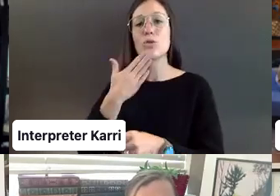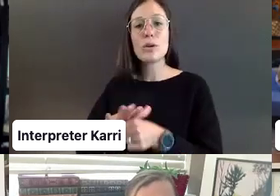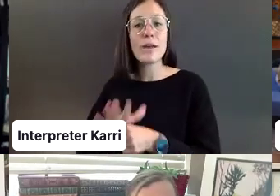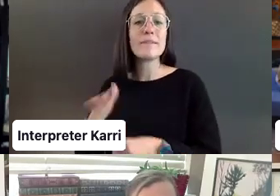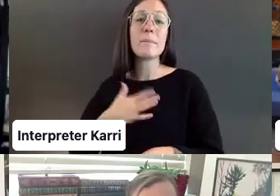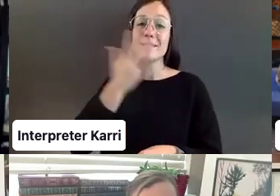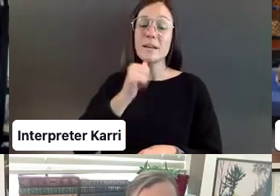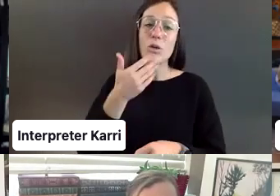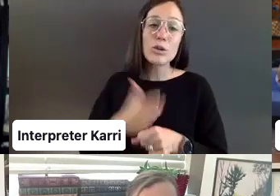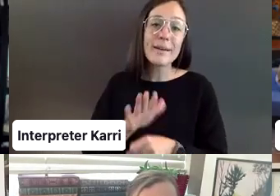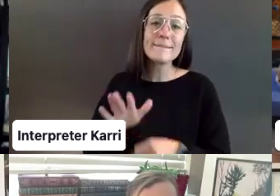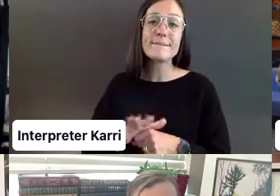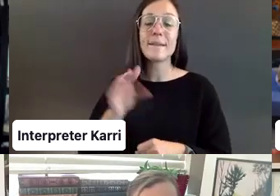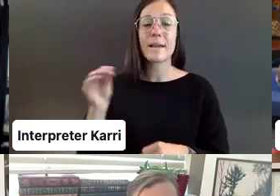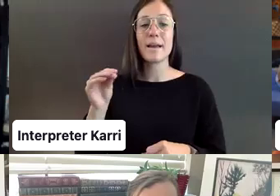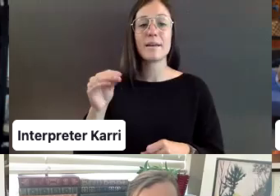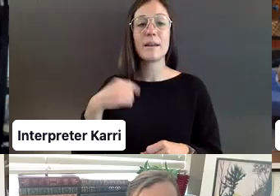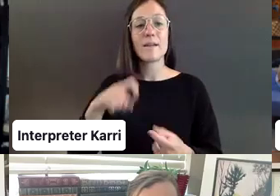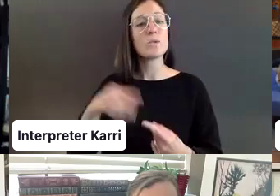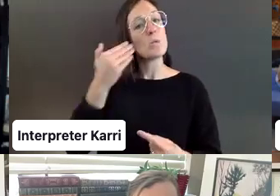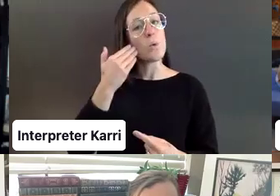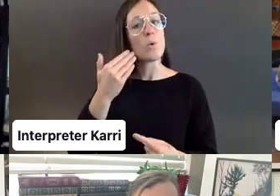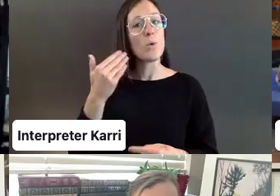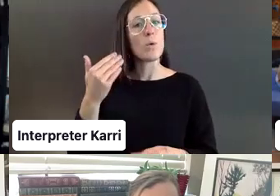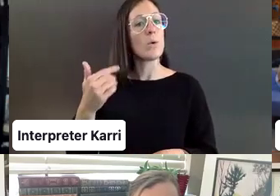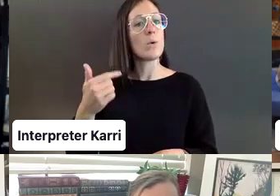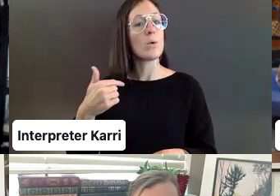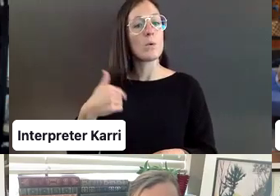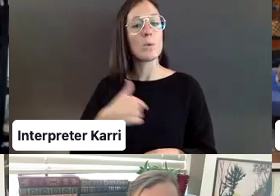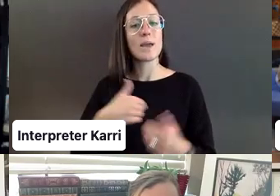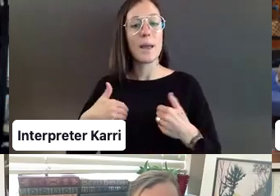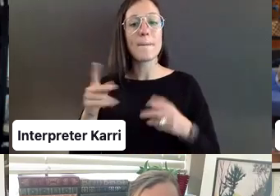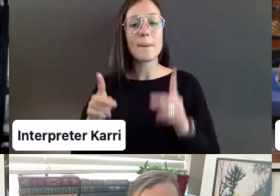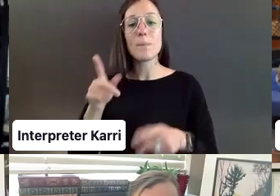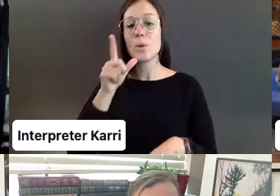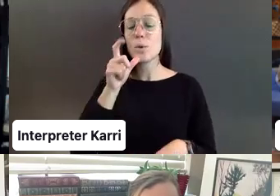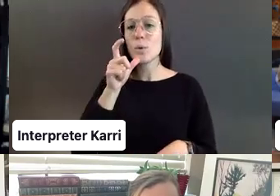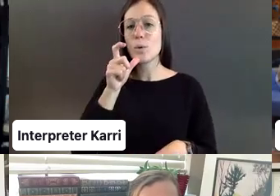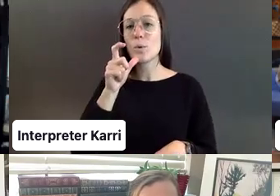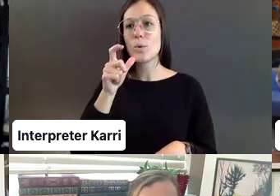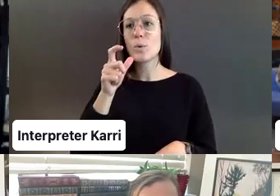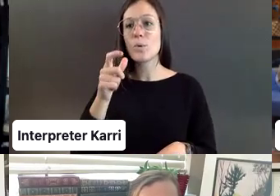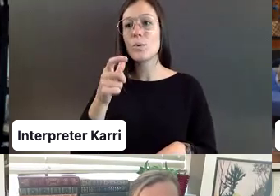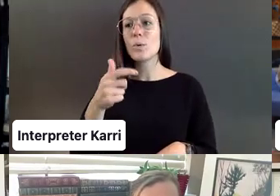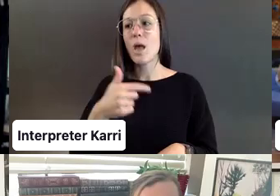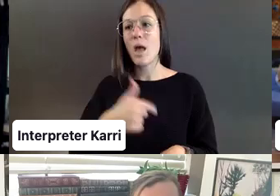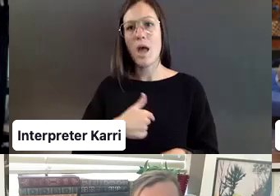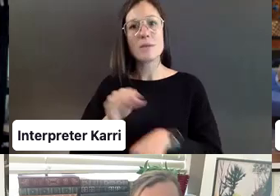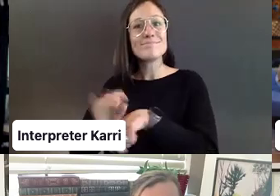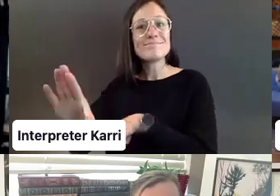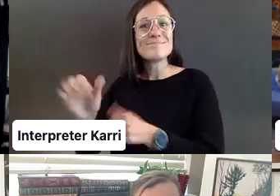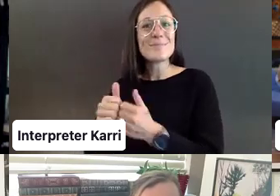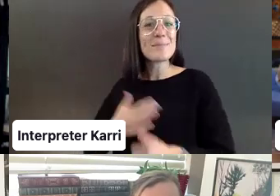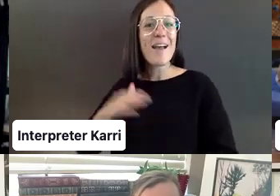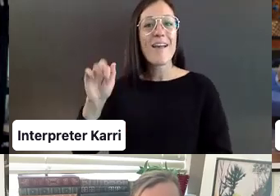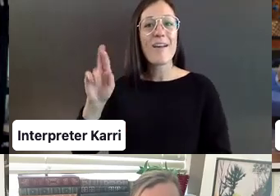enough. And knowing that you have people who you have touched with your art means you